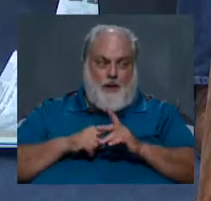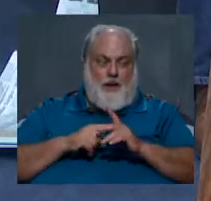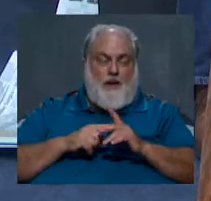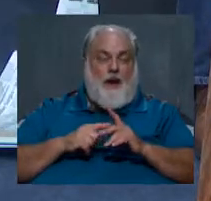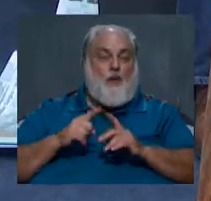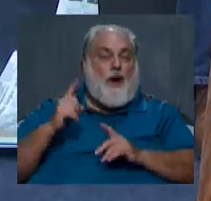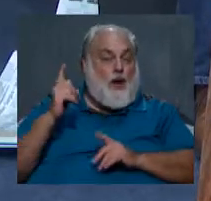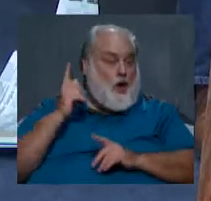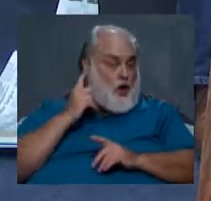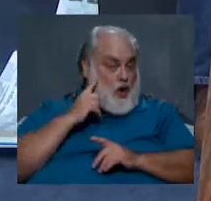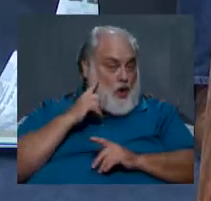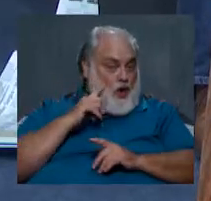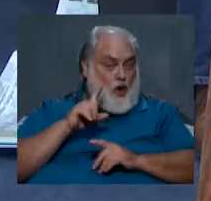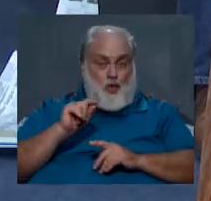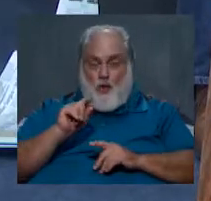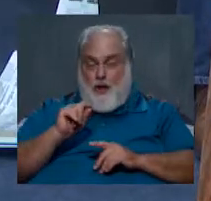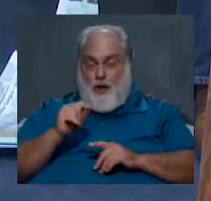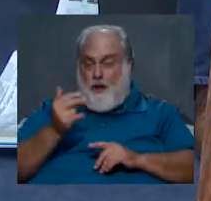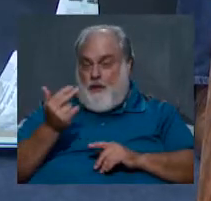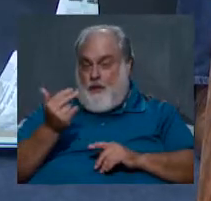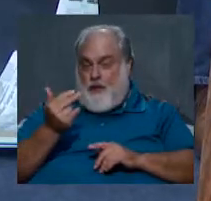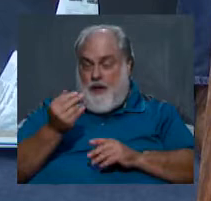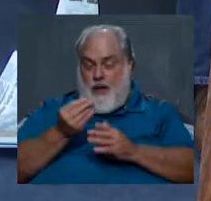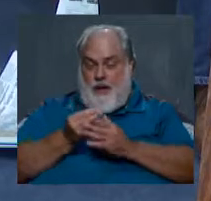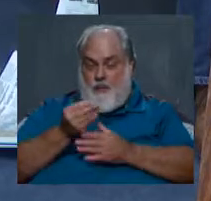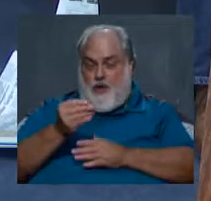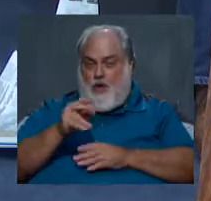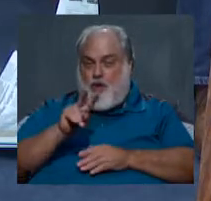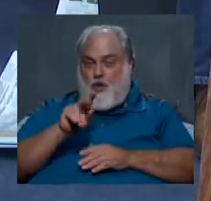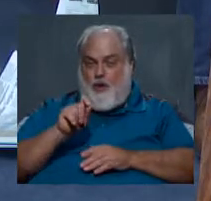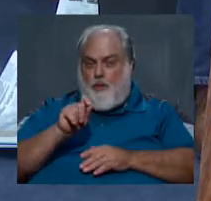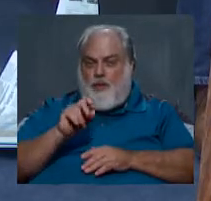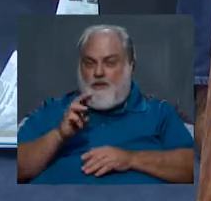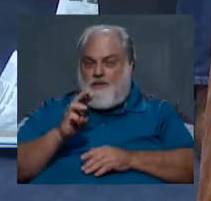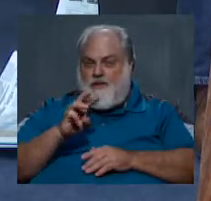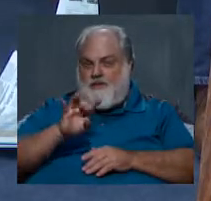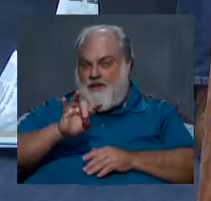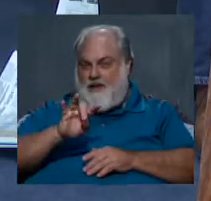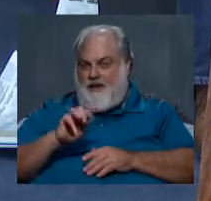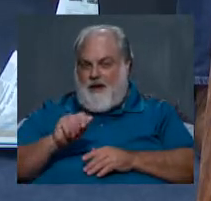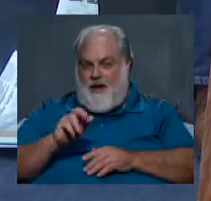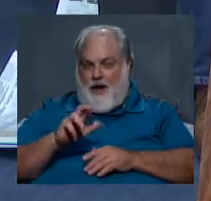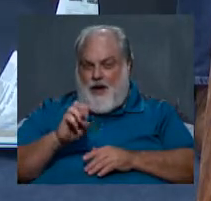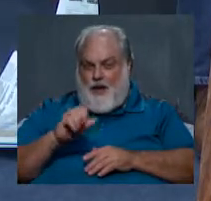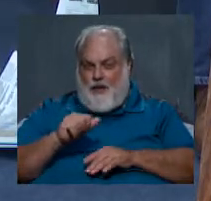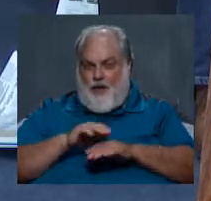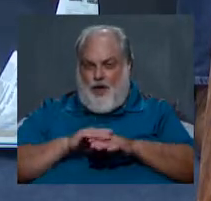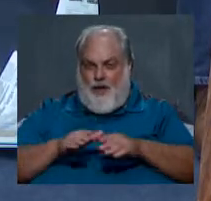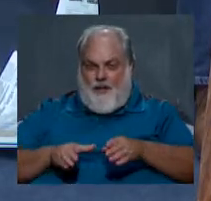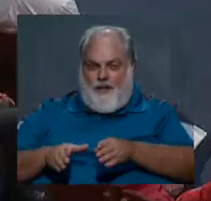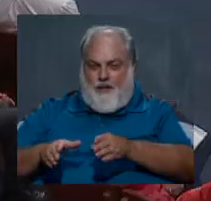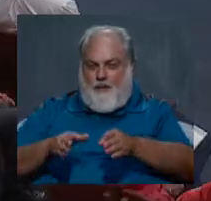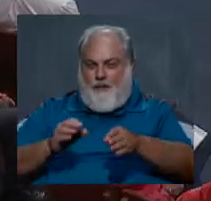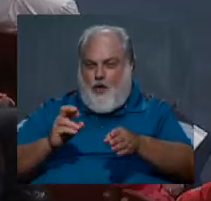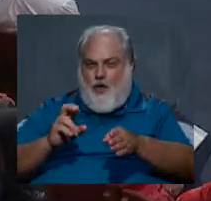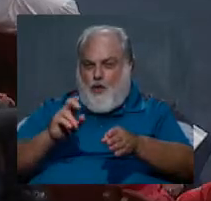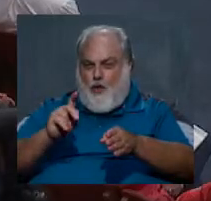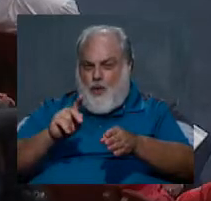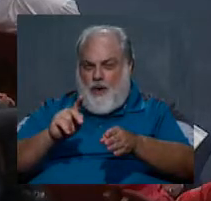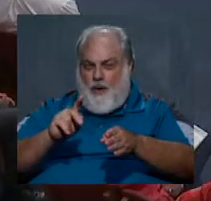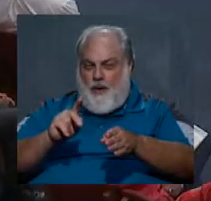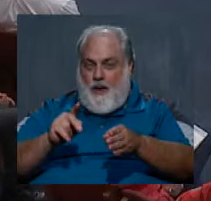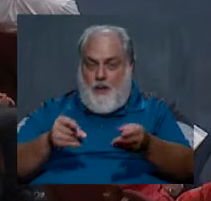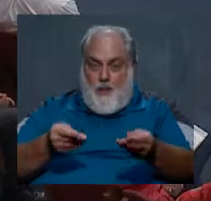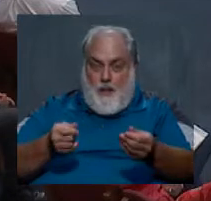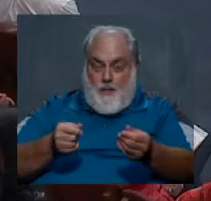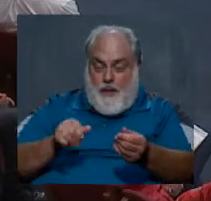first, in 2013, I purchased 2.68 acres out there along Isom Creek. And the